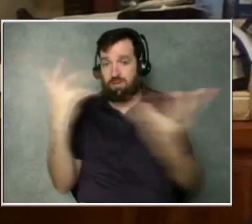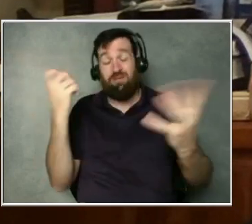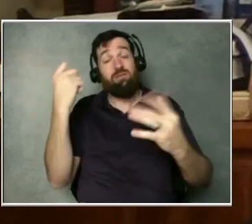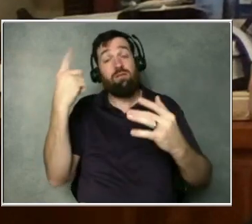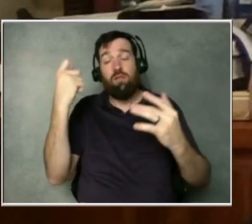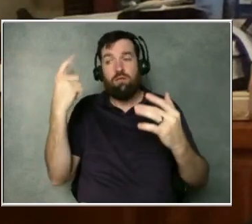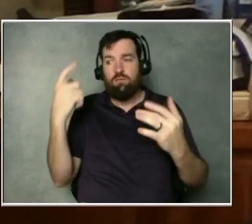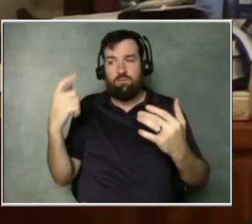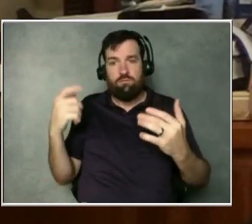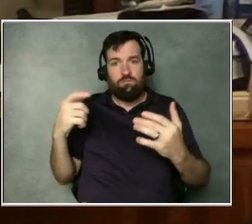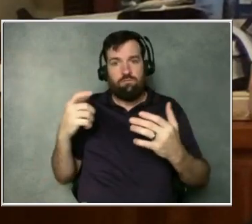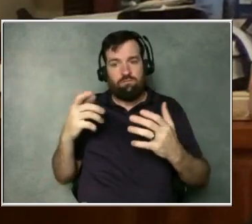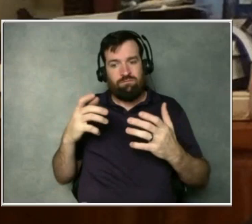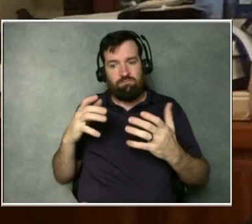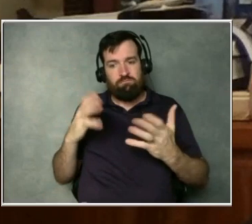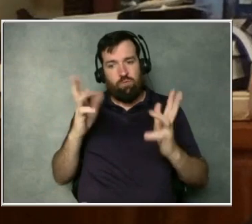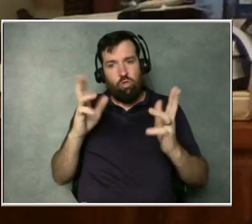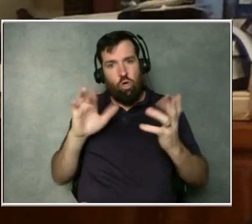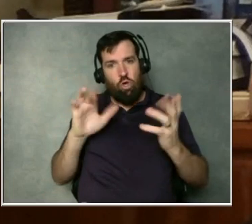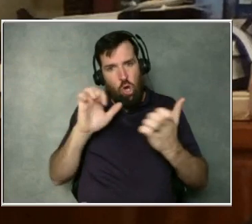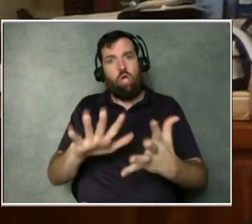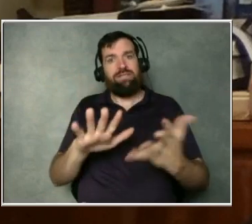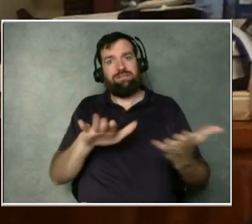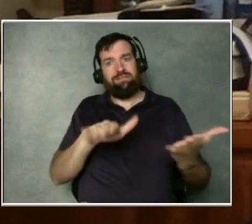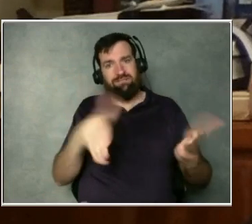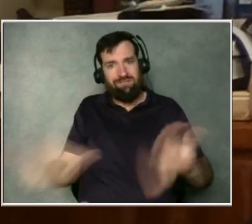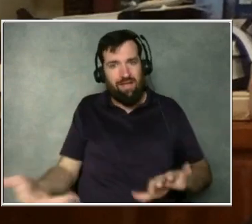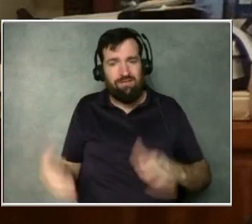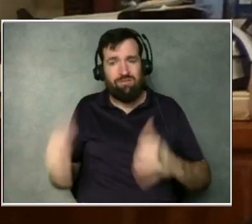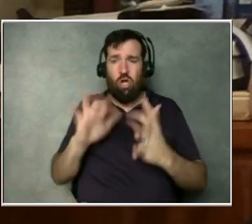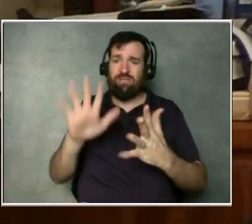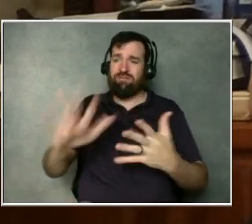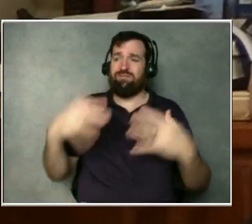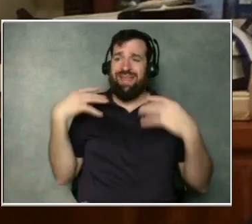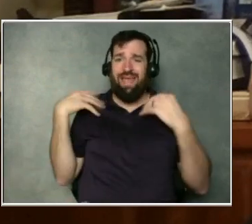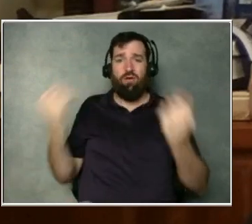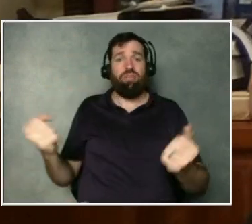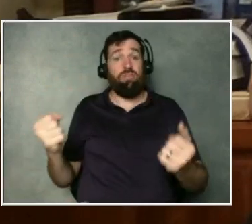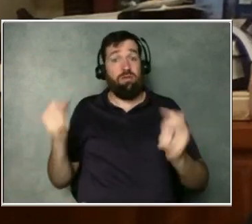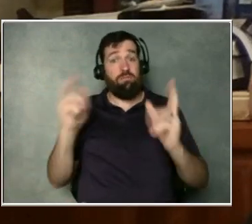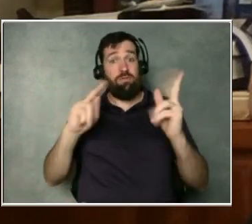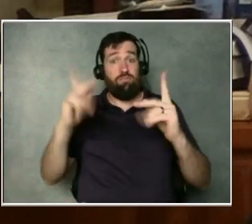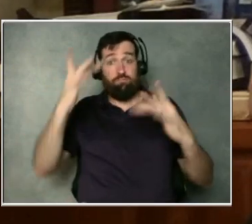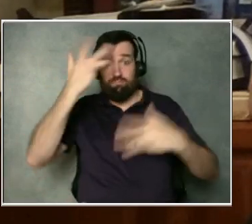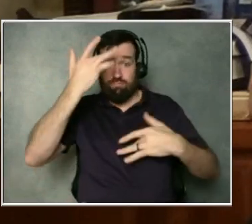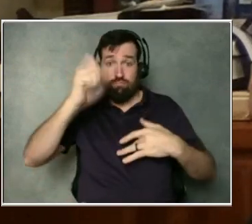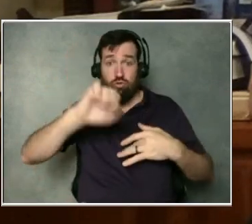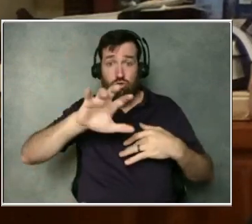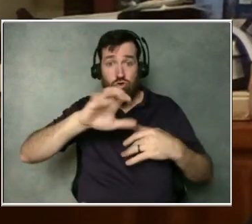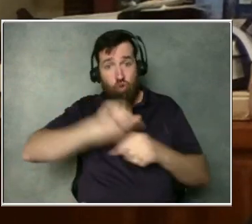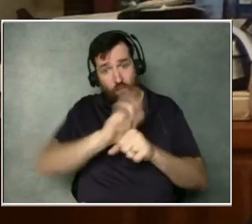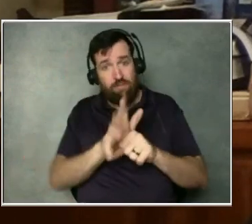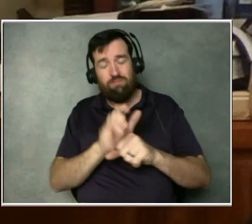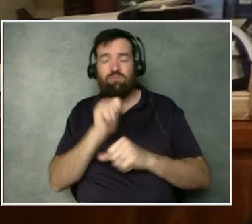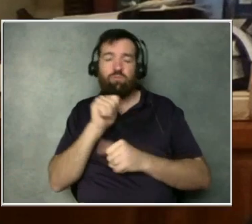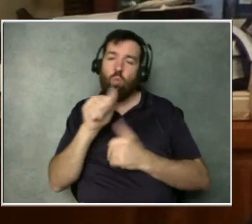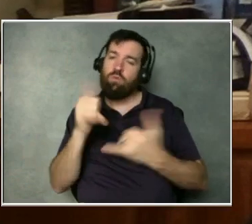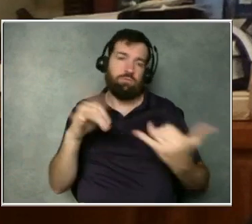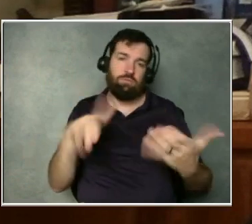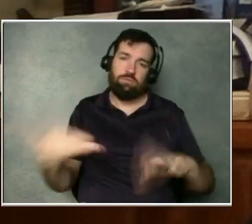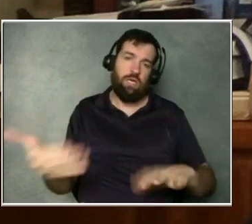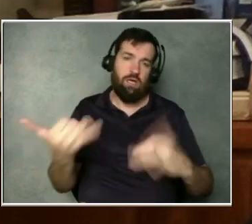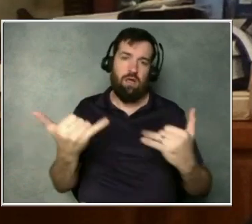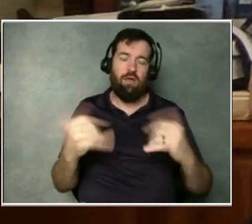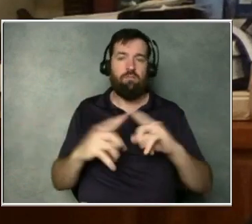people's lives and costing their well-being. People get COVID, and no, they're not going to die of it at this point, but they